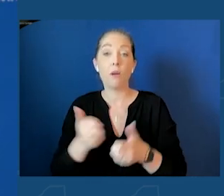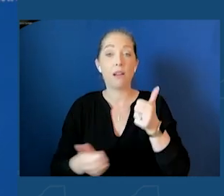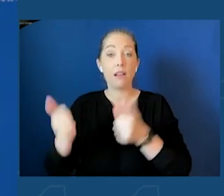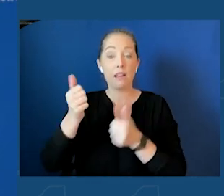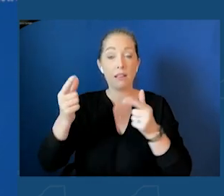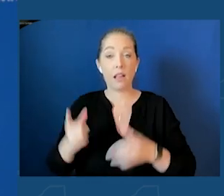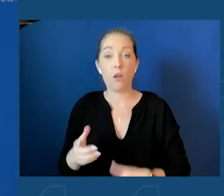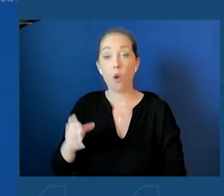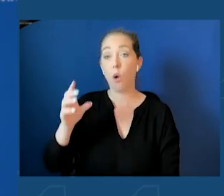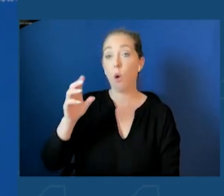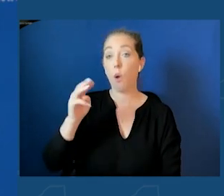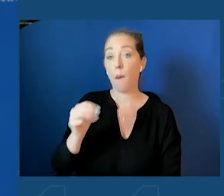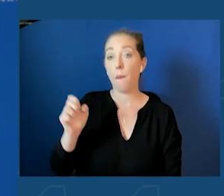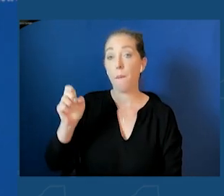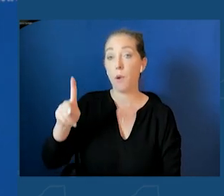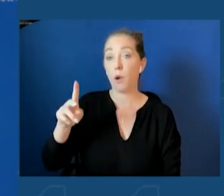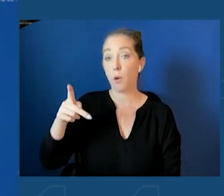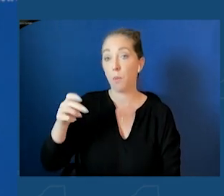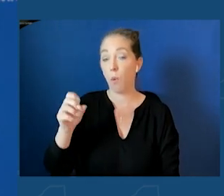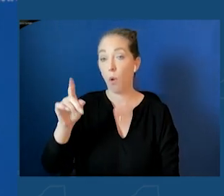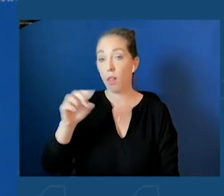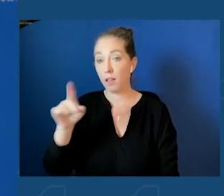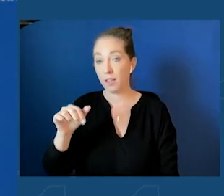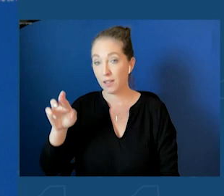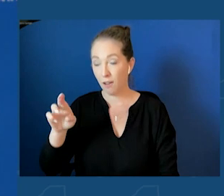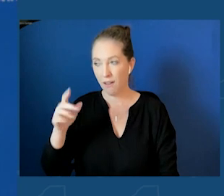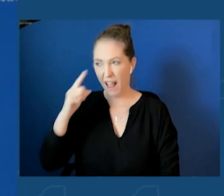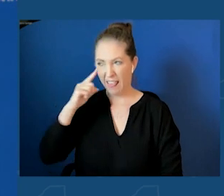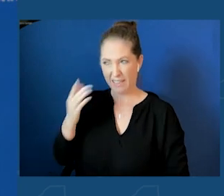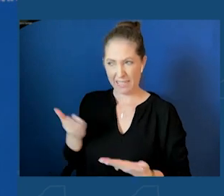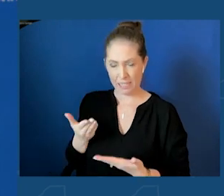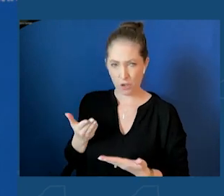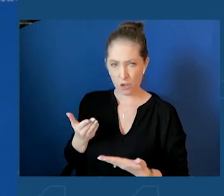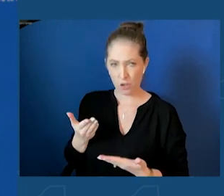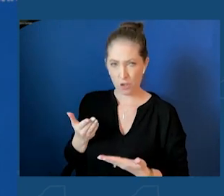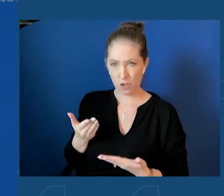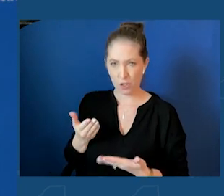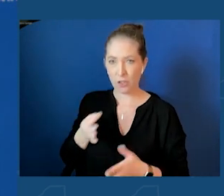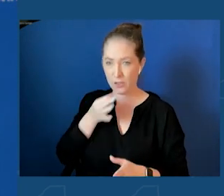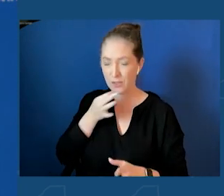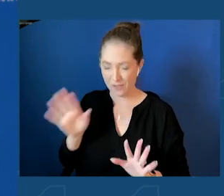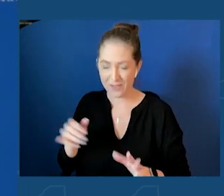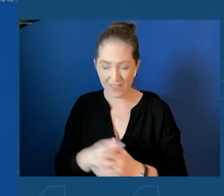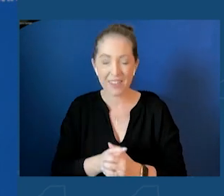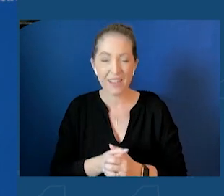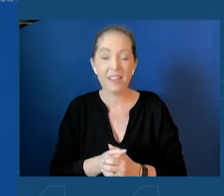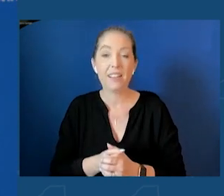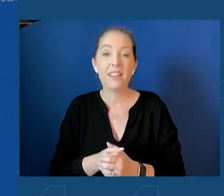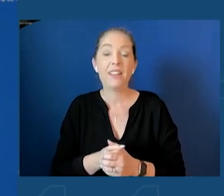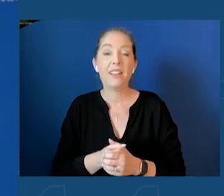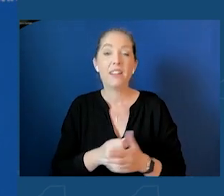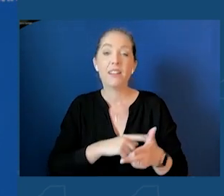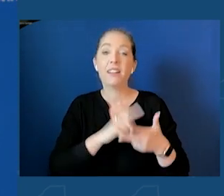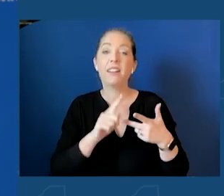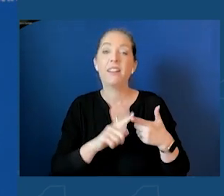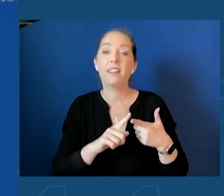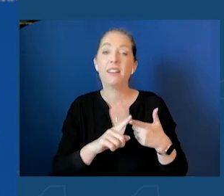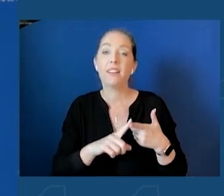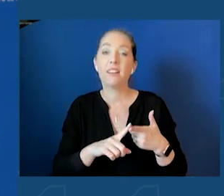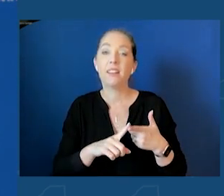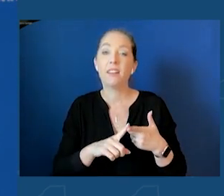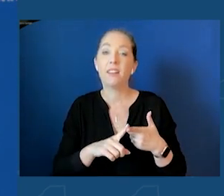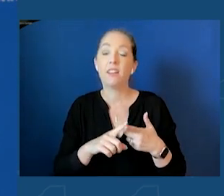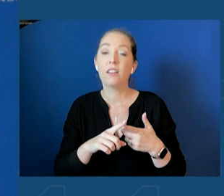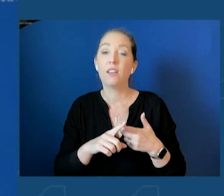not, he's on his way because I just saw him. Mark Poloncarz. We also have Supervisor